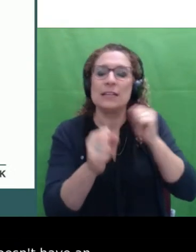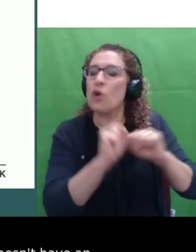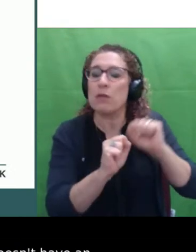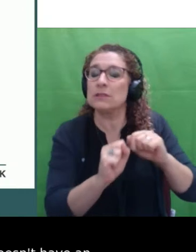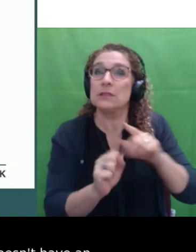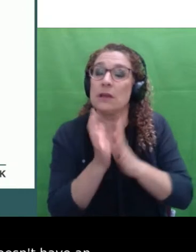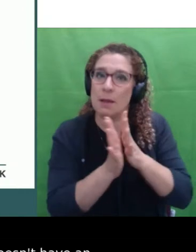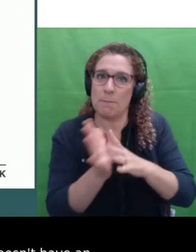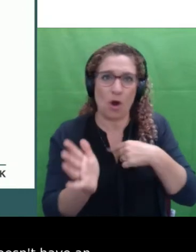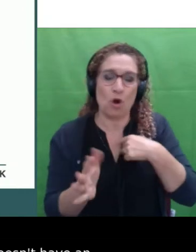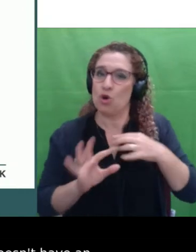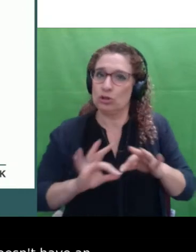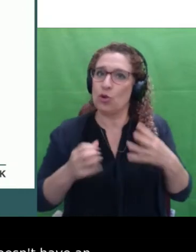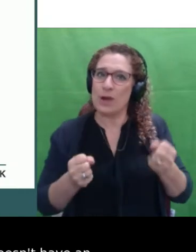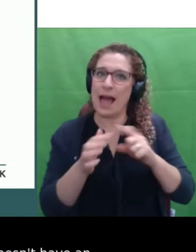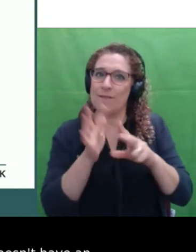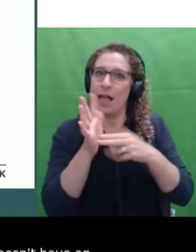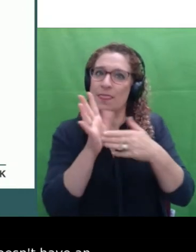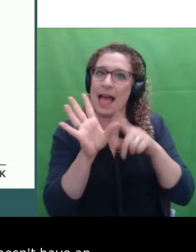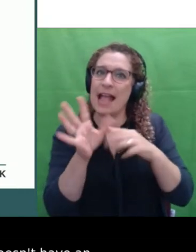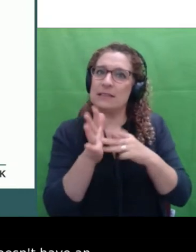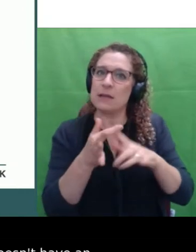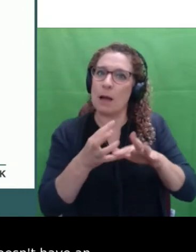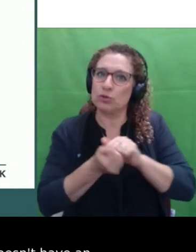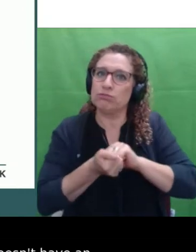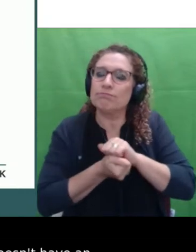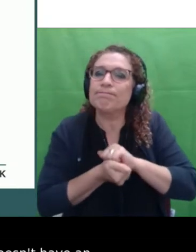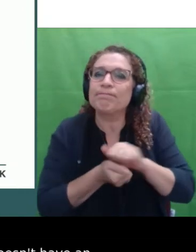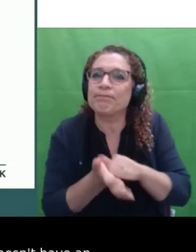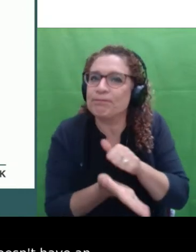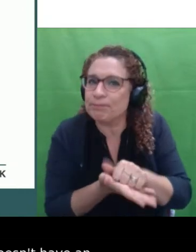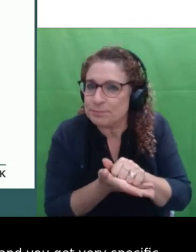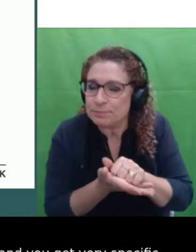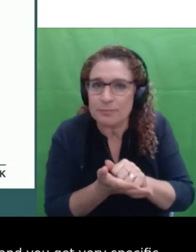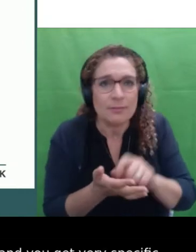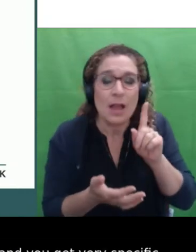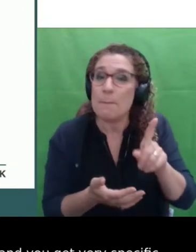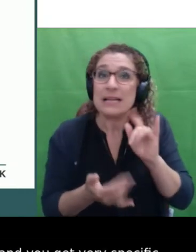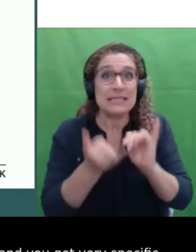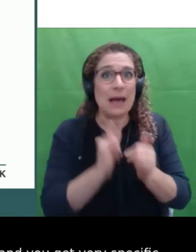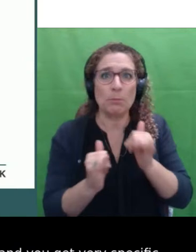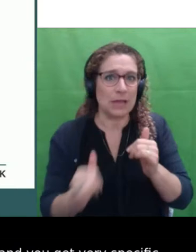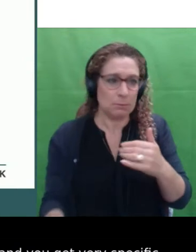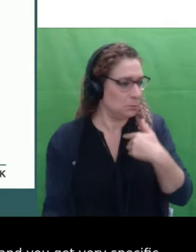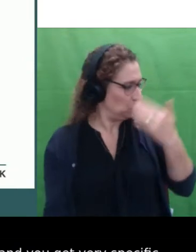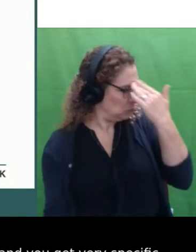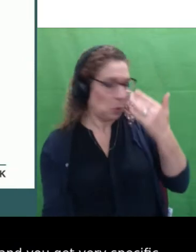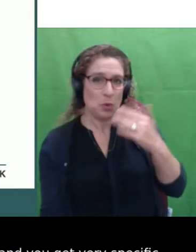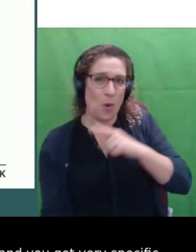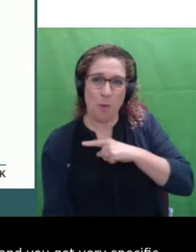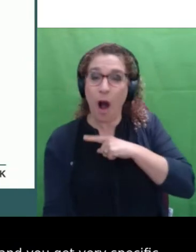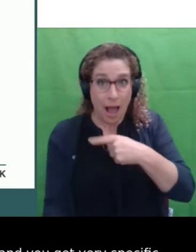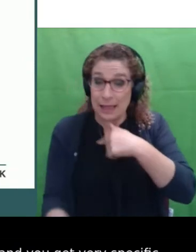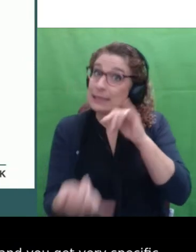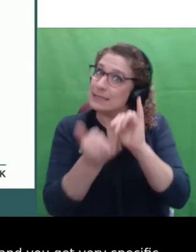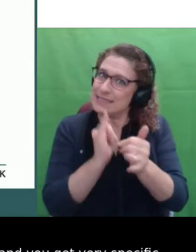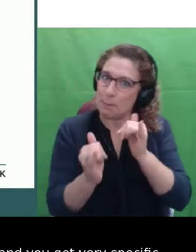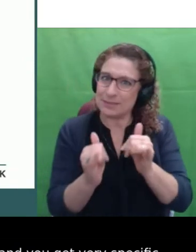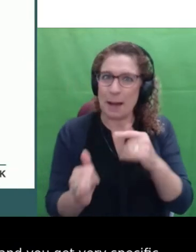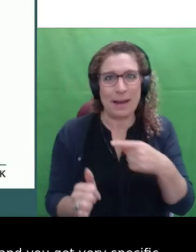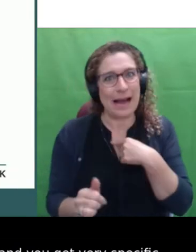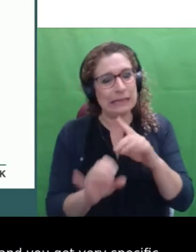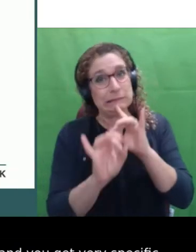very specific symptoms of fat involvement um but sometimes we don't know mechanisms involved and i'll say look you know and it is a bit of a get out of